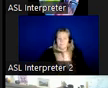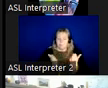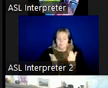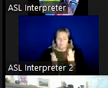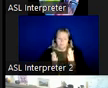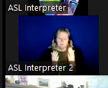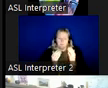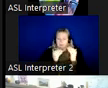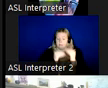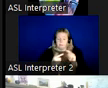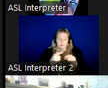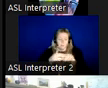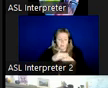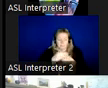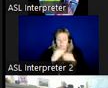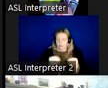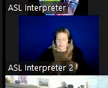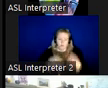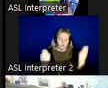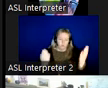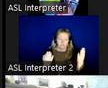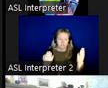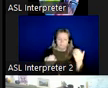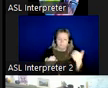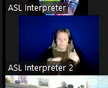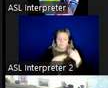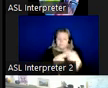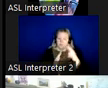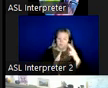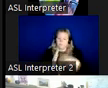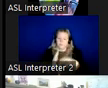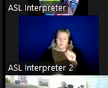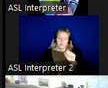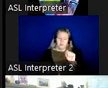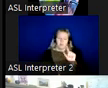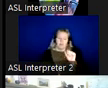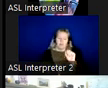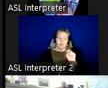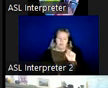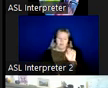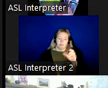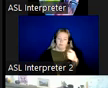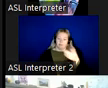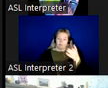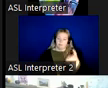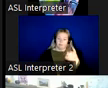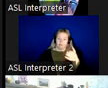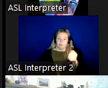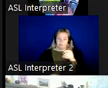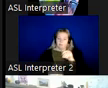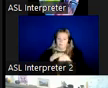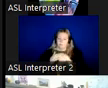really exciting is our Read Atlantic at the moment. So you go onto our eLibrary Overdrive